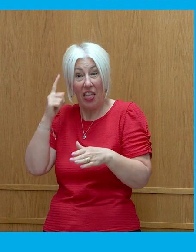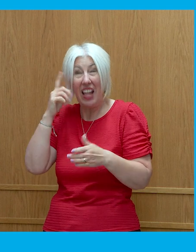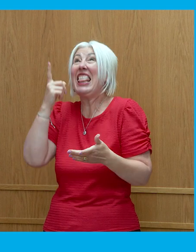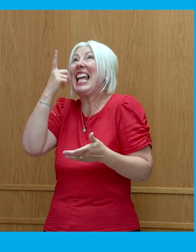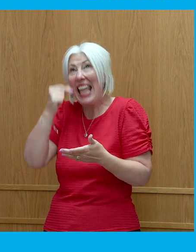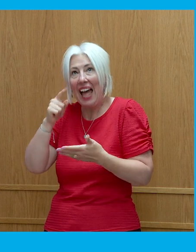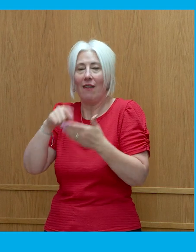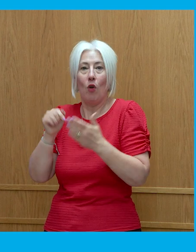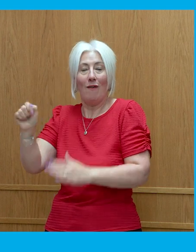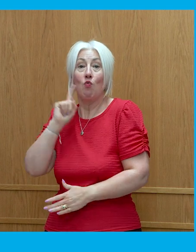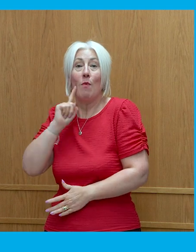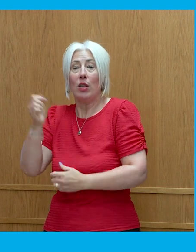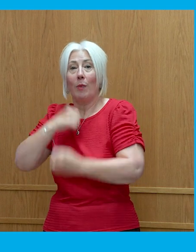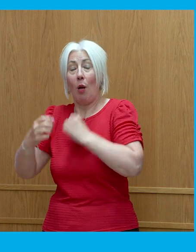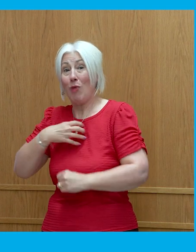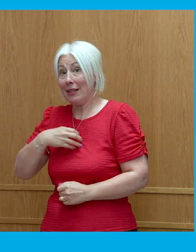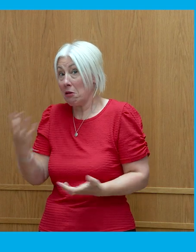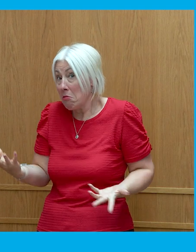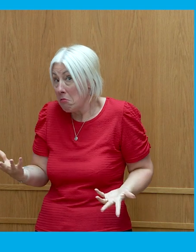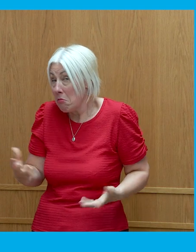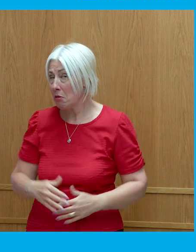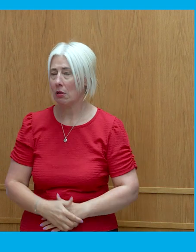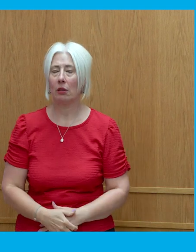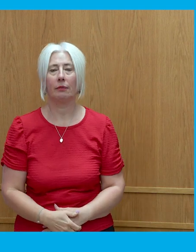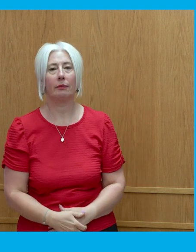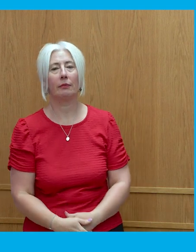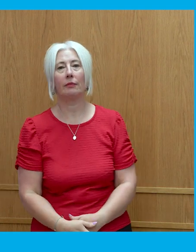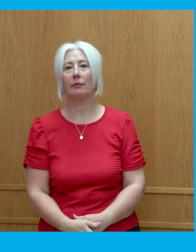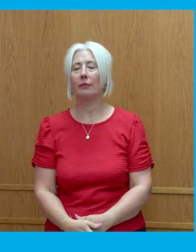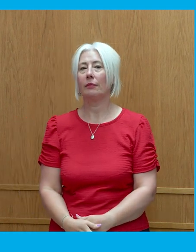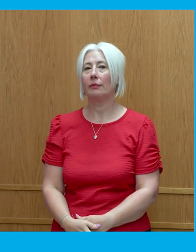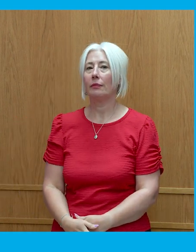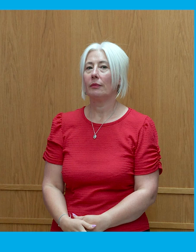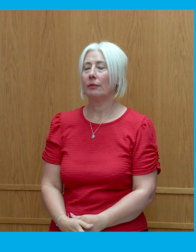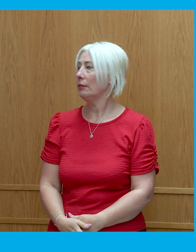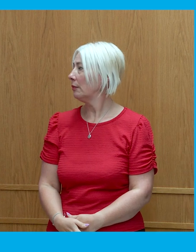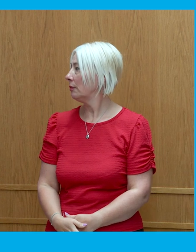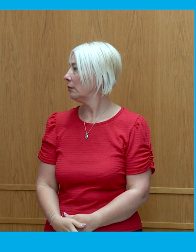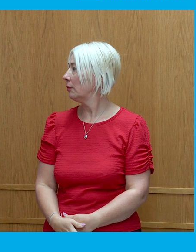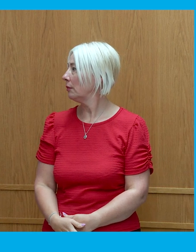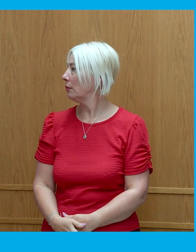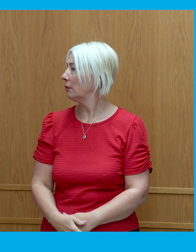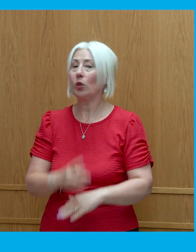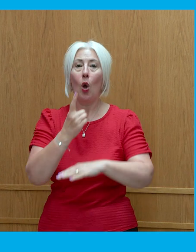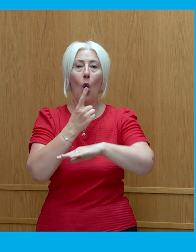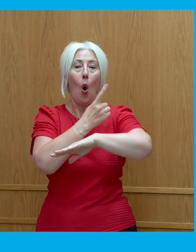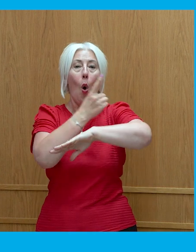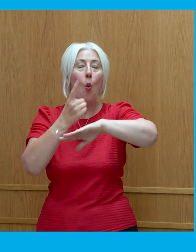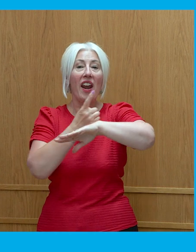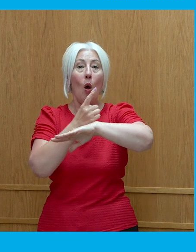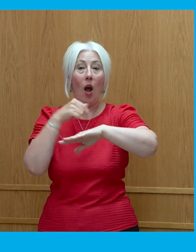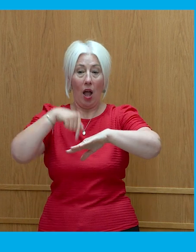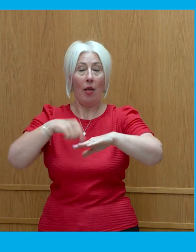and just along here and then on the other side? Third row back. Thanks. We're an hour in and nobody's mentioned abortion. Could